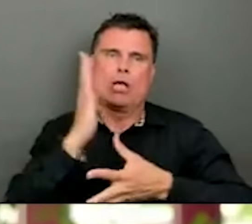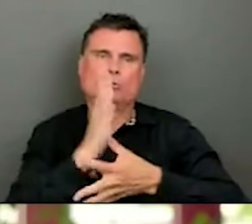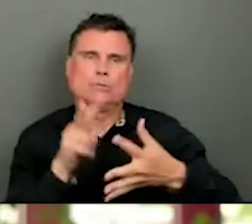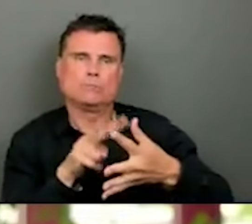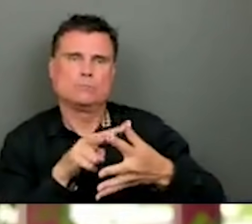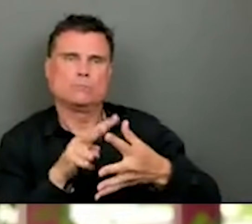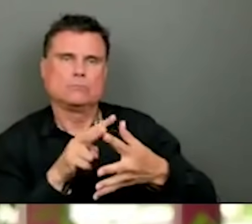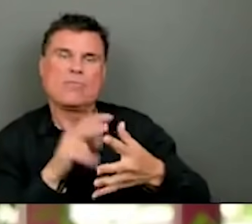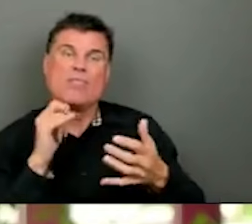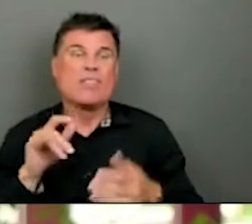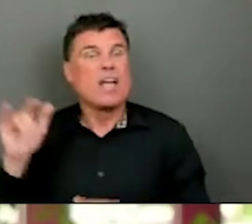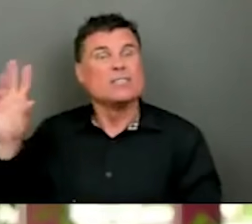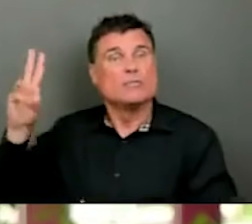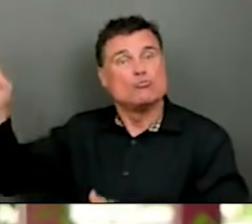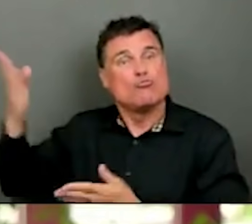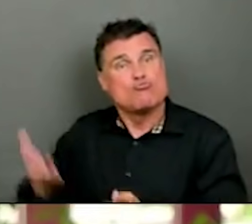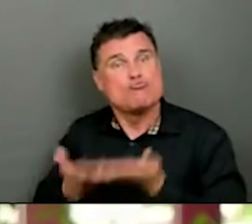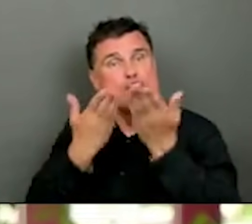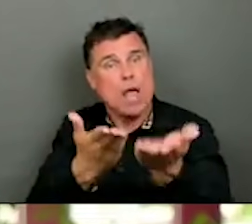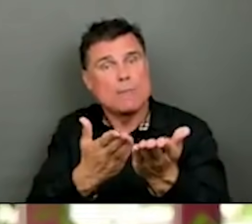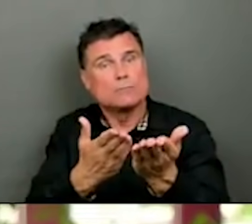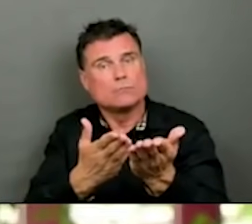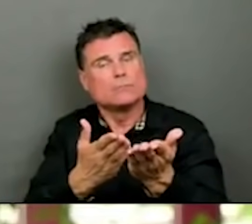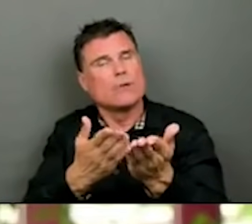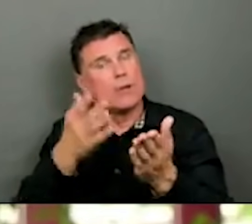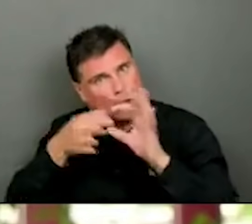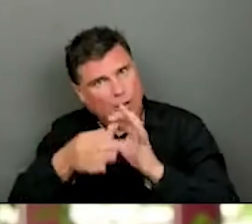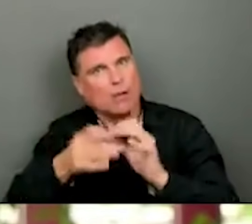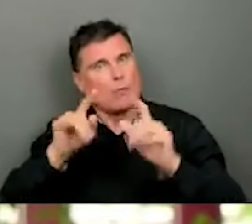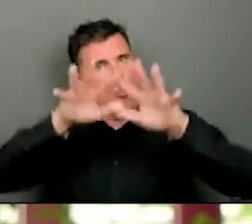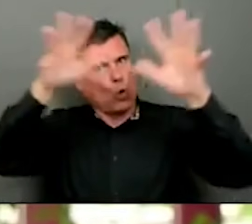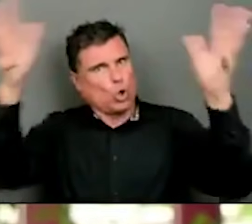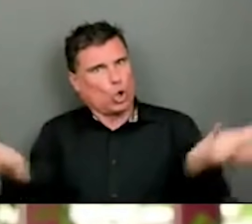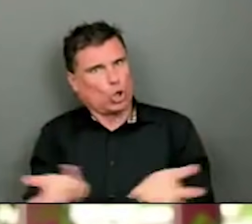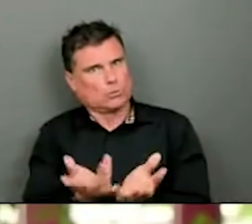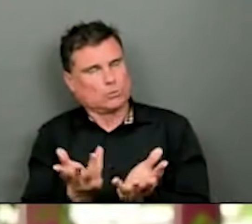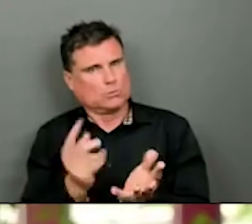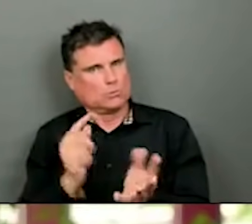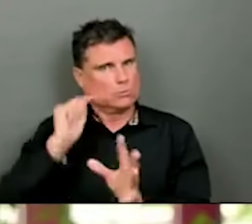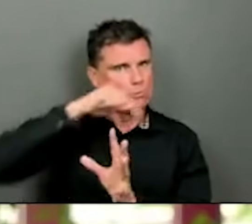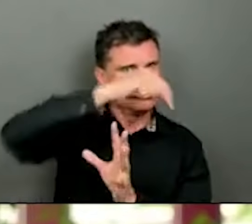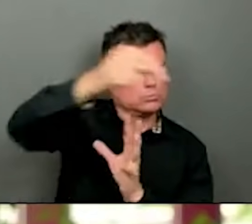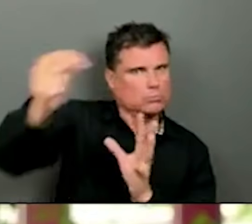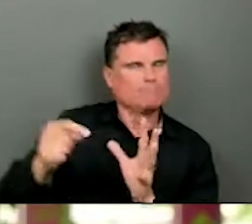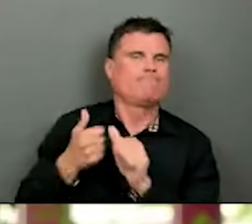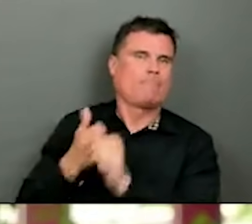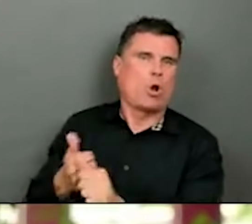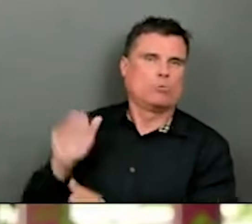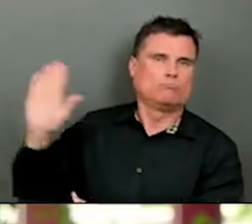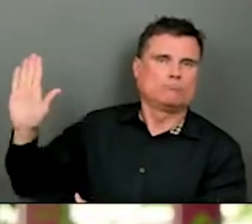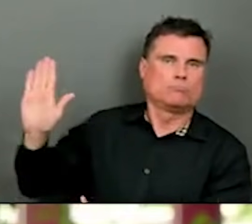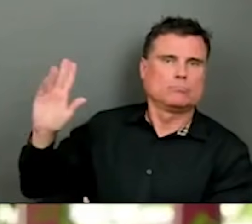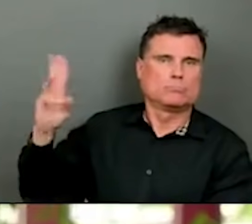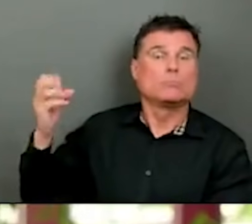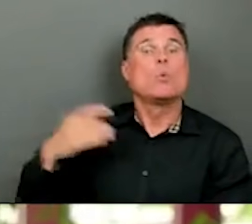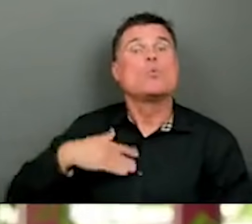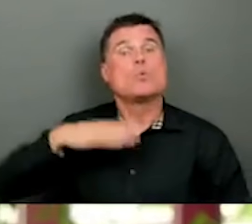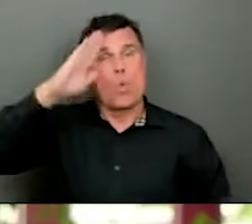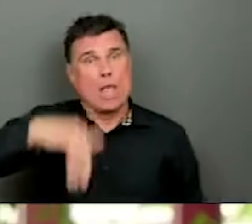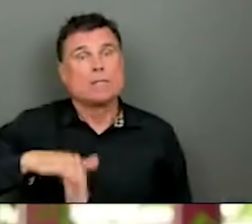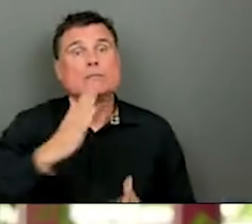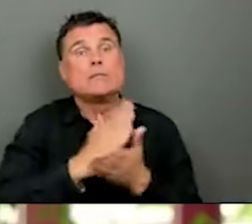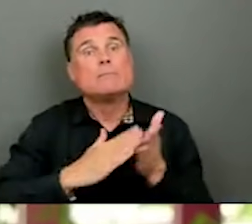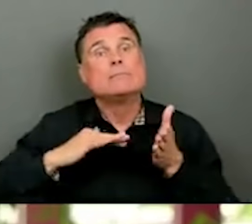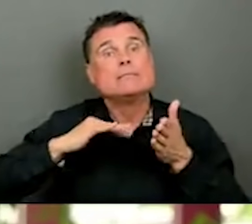in providing recommendations globally. What I can tell you is we know that there has been studies done looking at